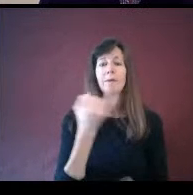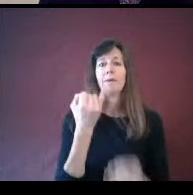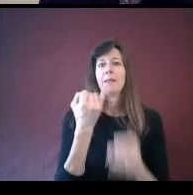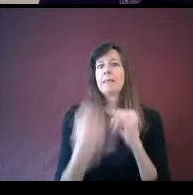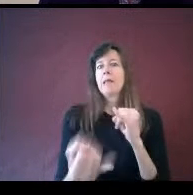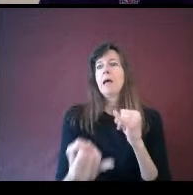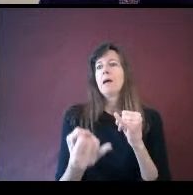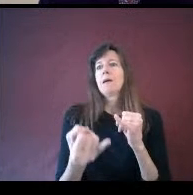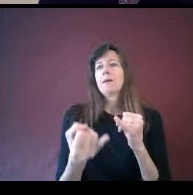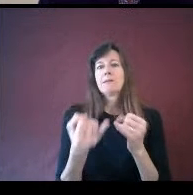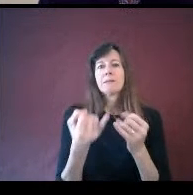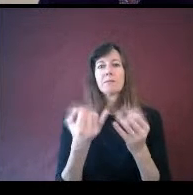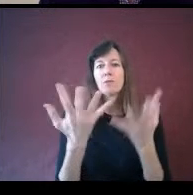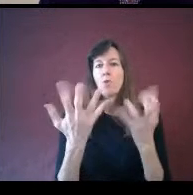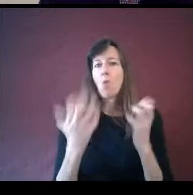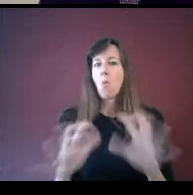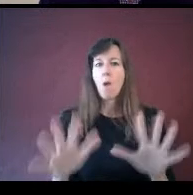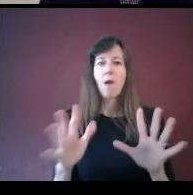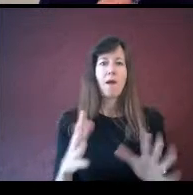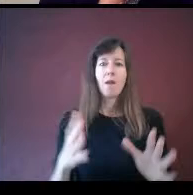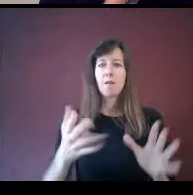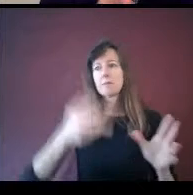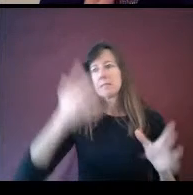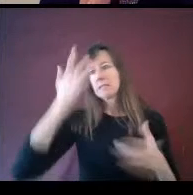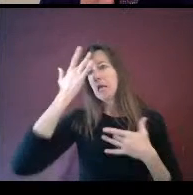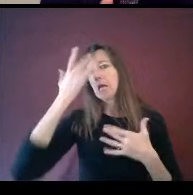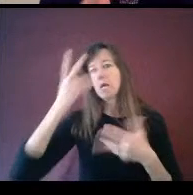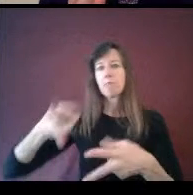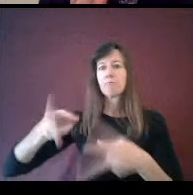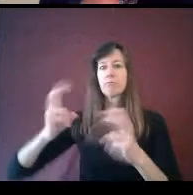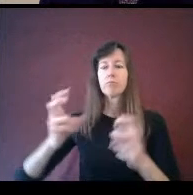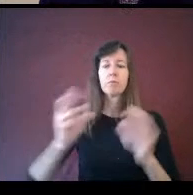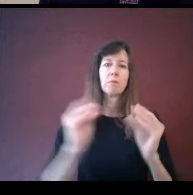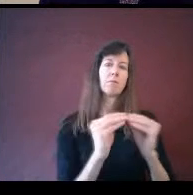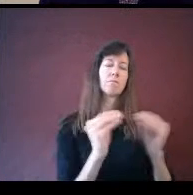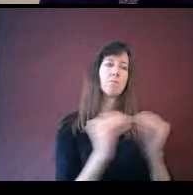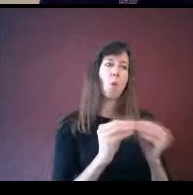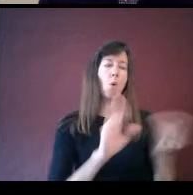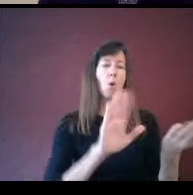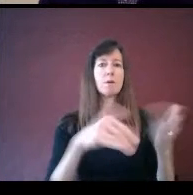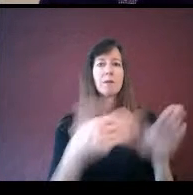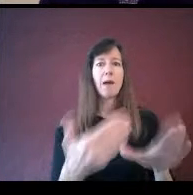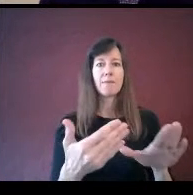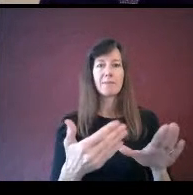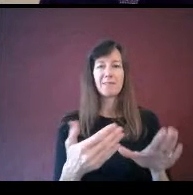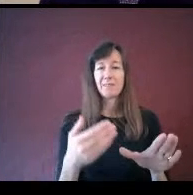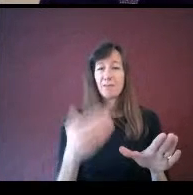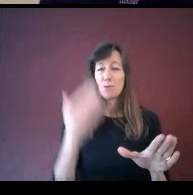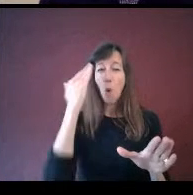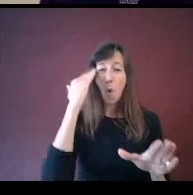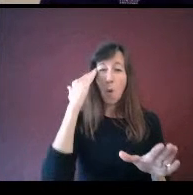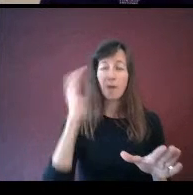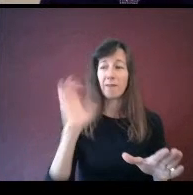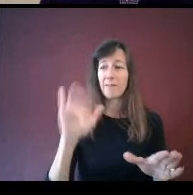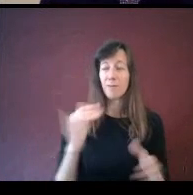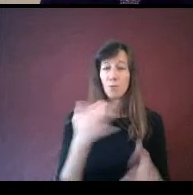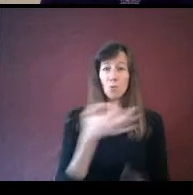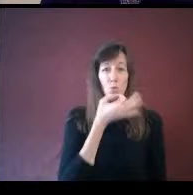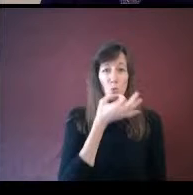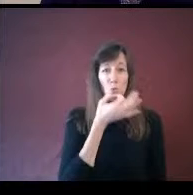even losing more of our residents, knowing that they were a few days or weeks or months away from a